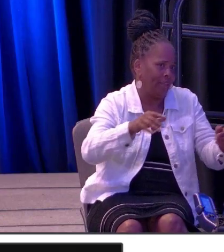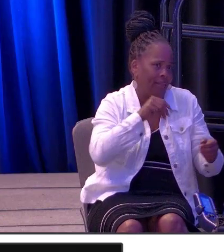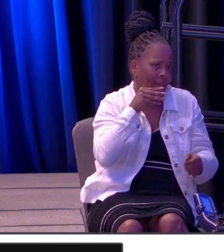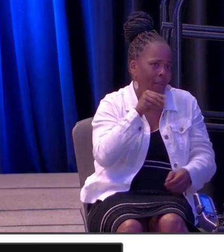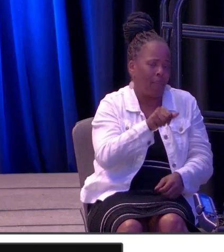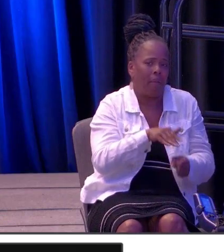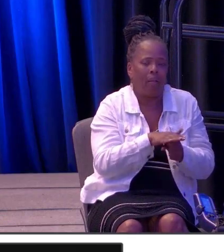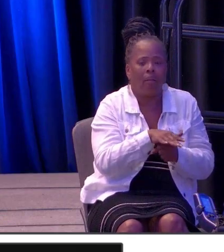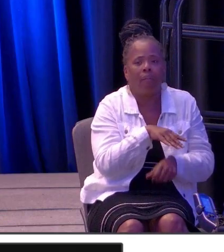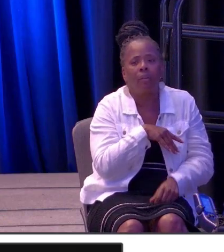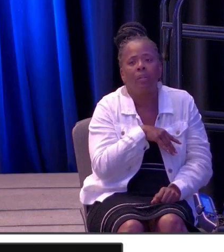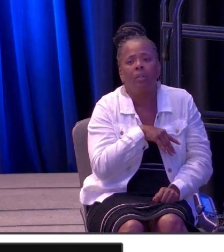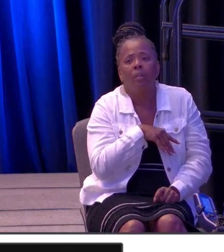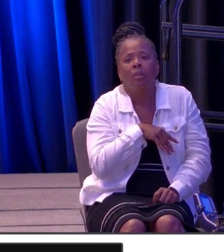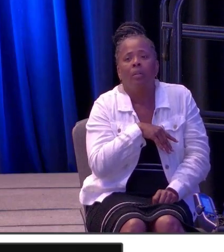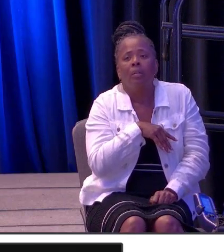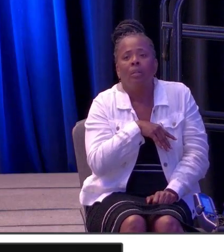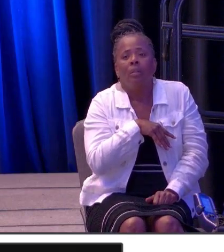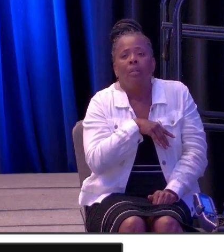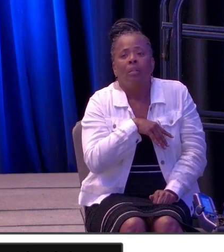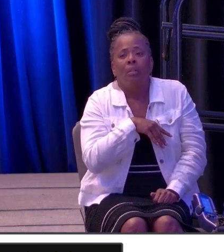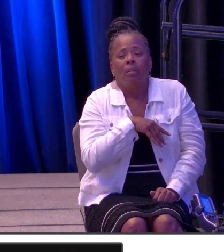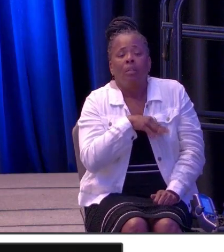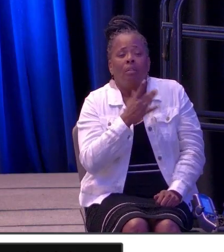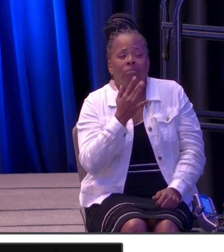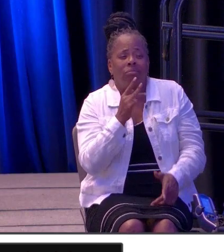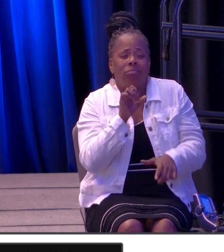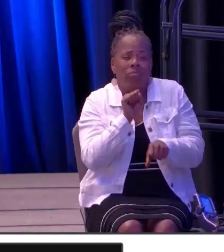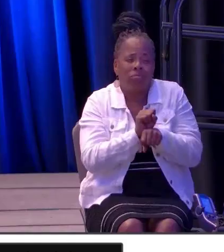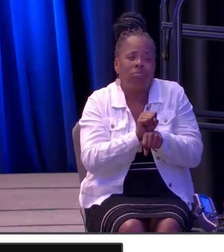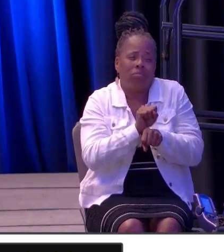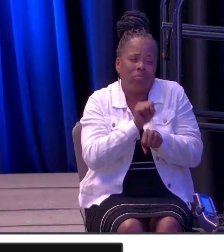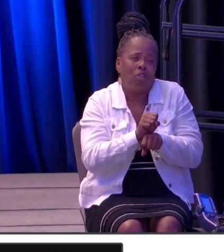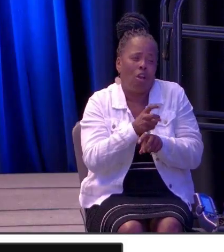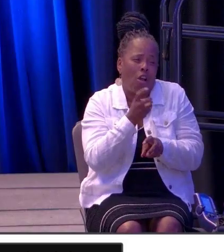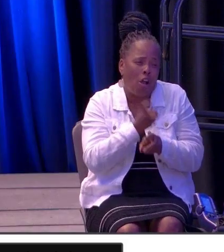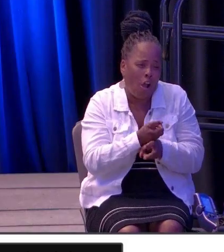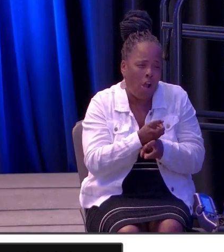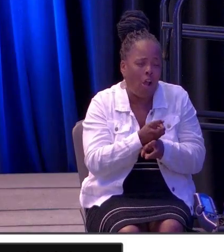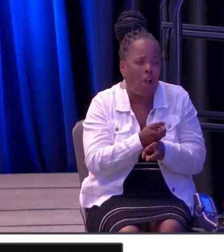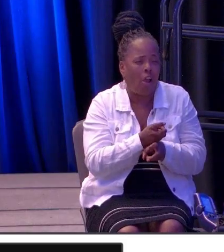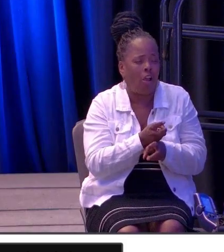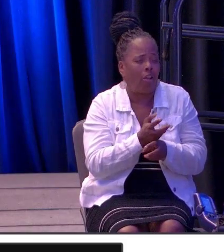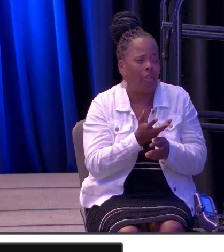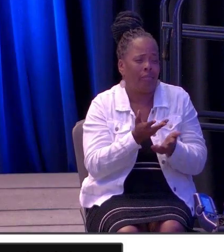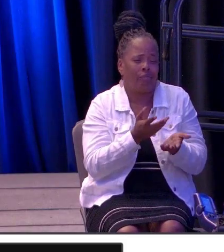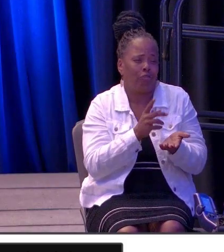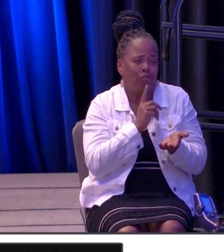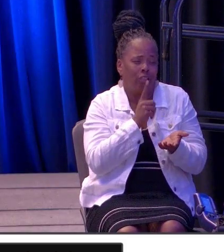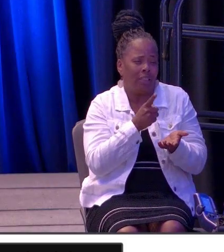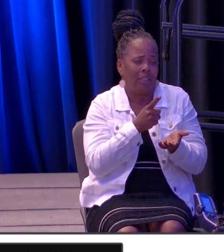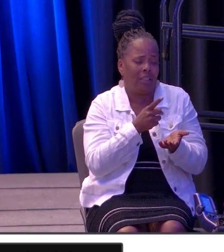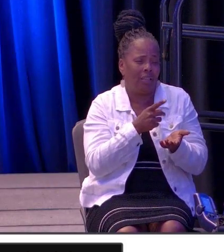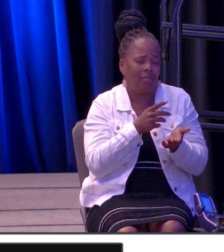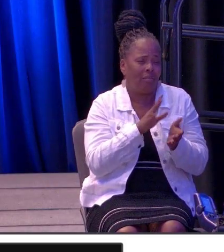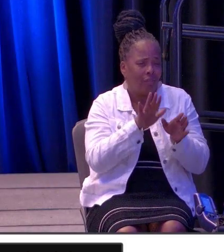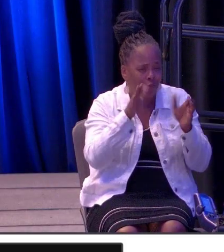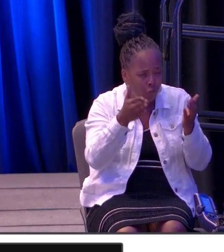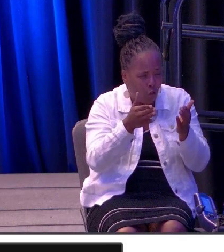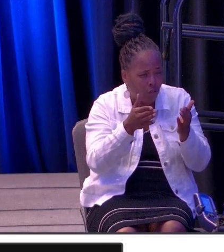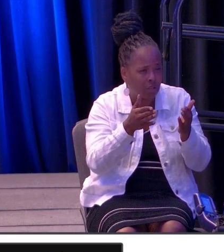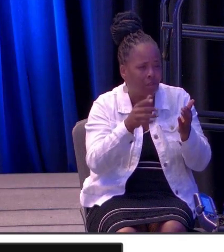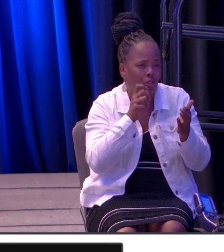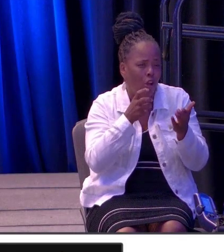Yep. I think staff members work their butts off every day for our consumers.